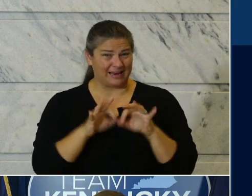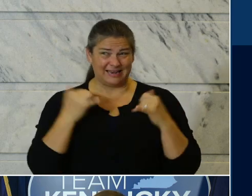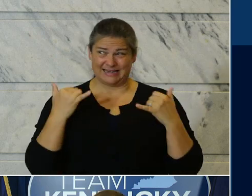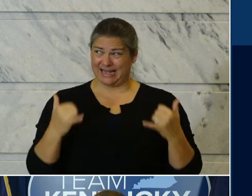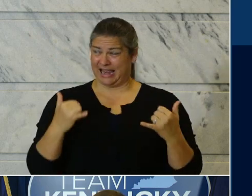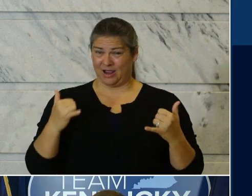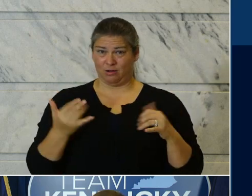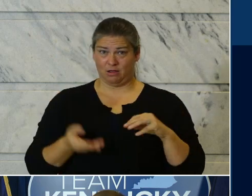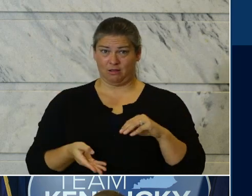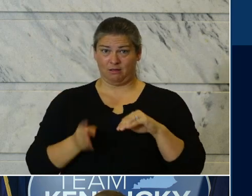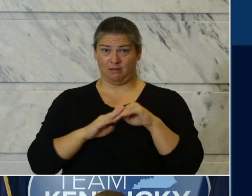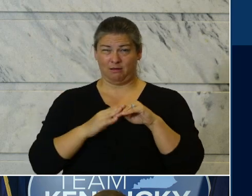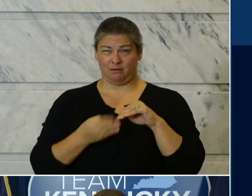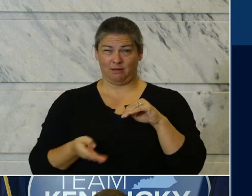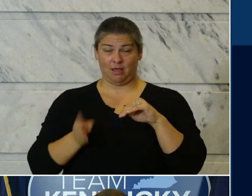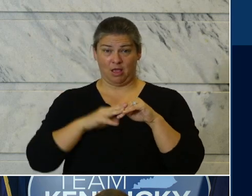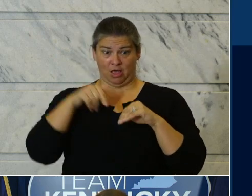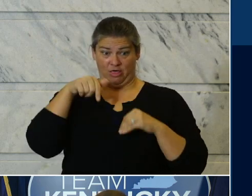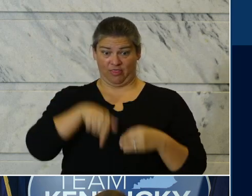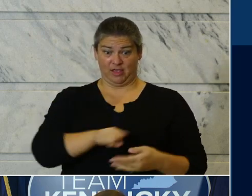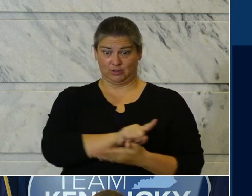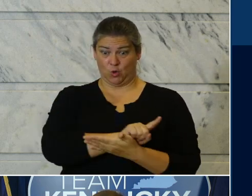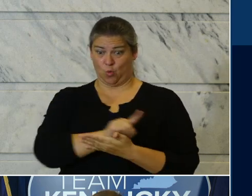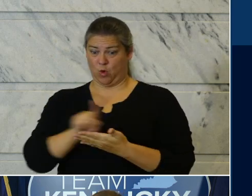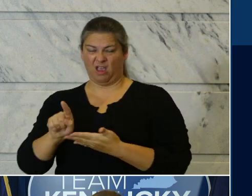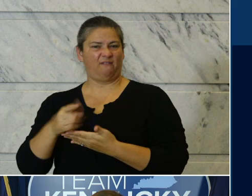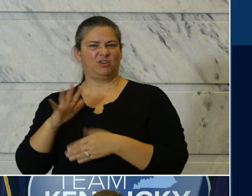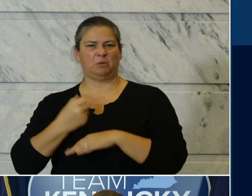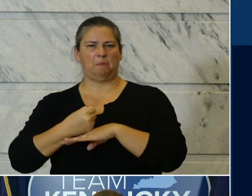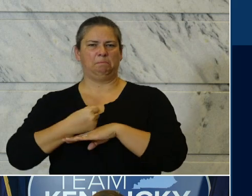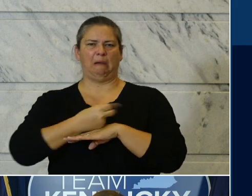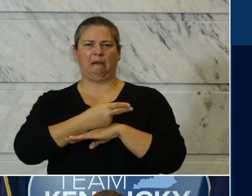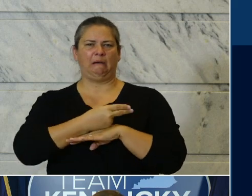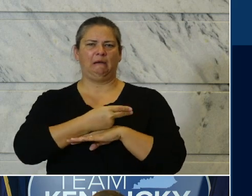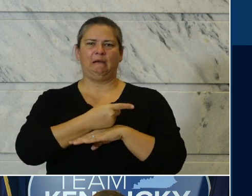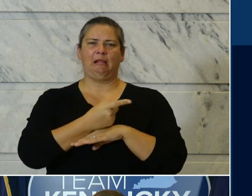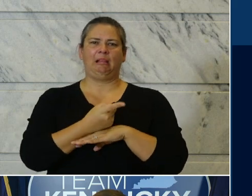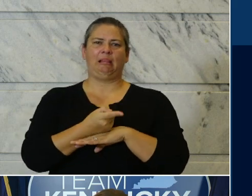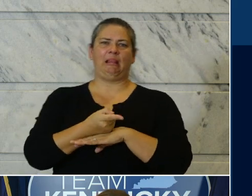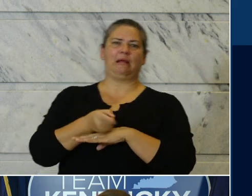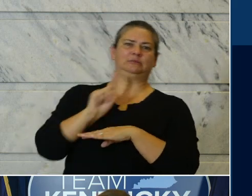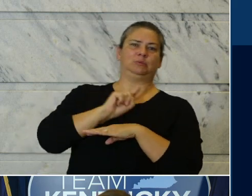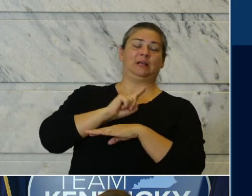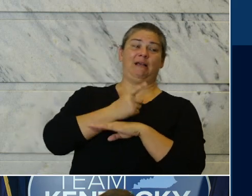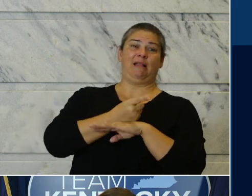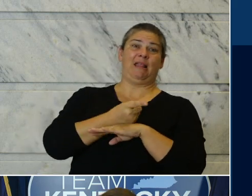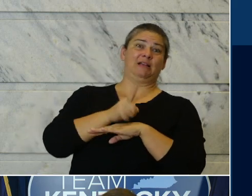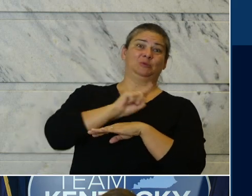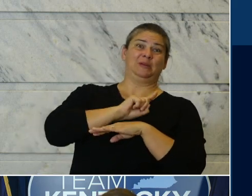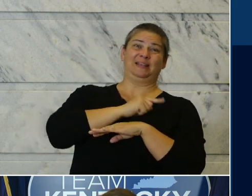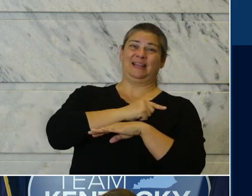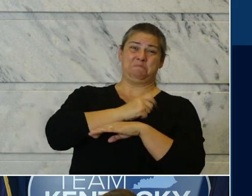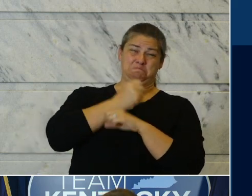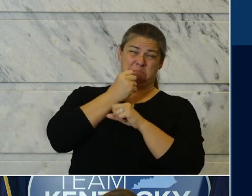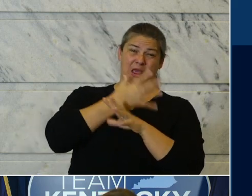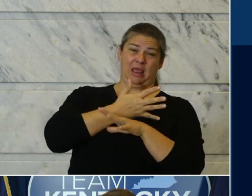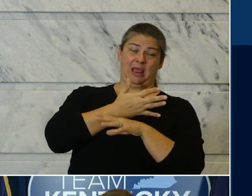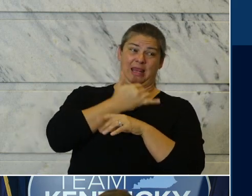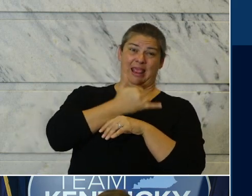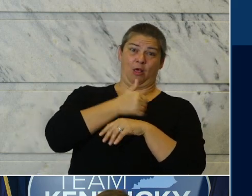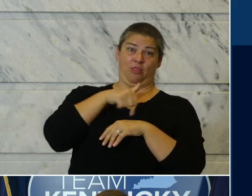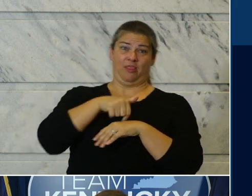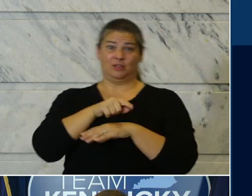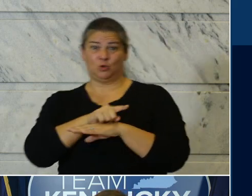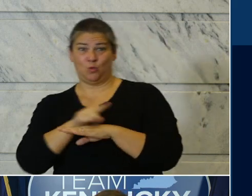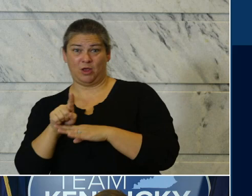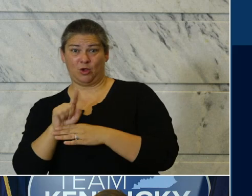fully expect this week will break last week's record as having the most cases in a single week. So masking up is critical to stopping